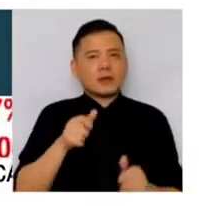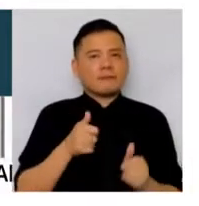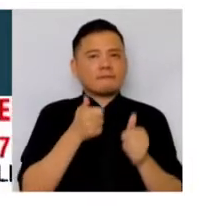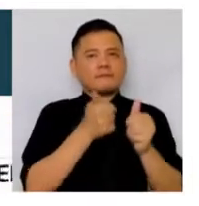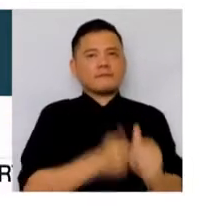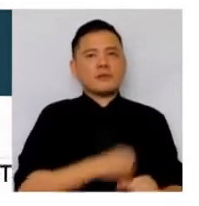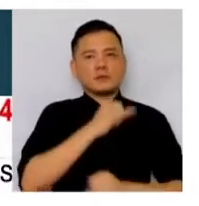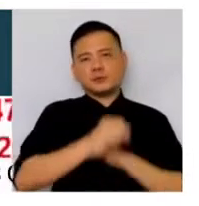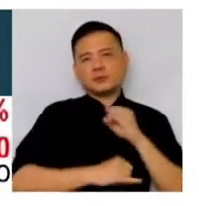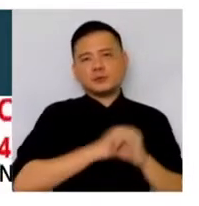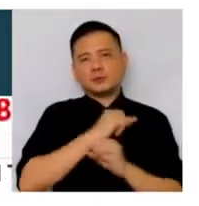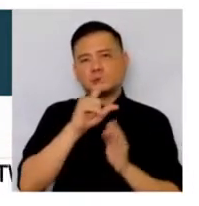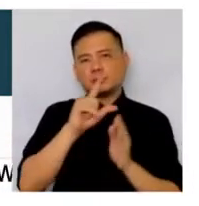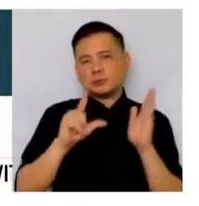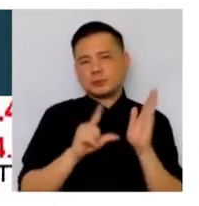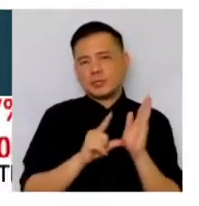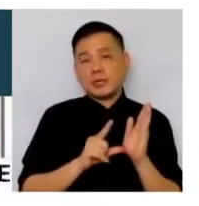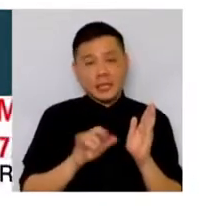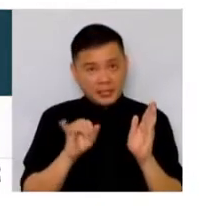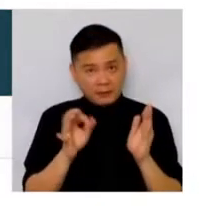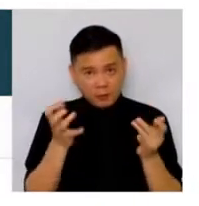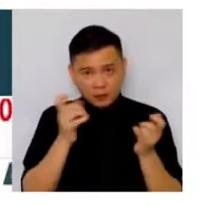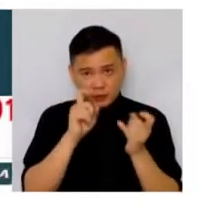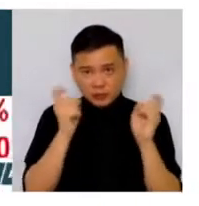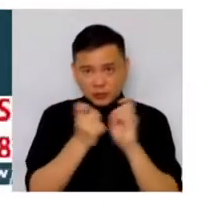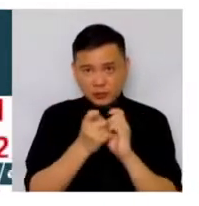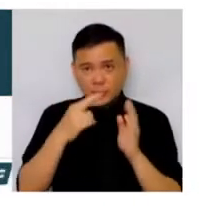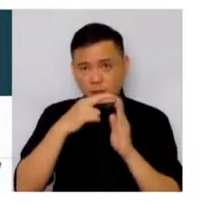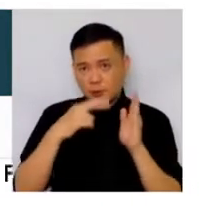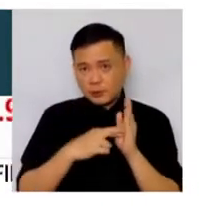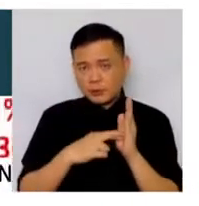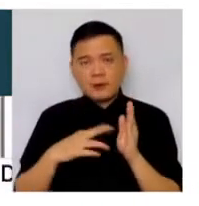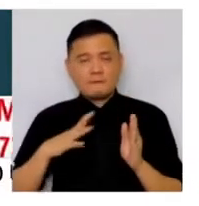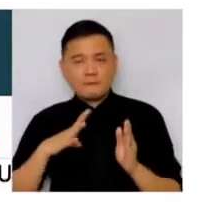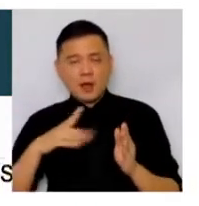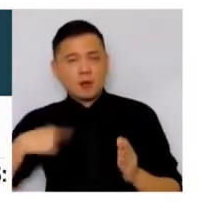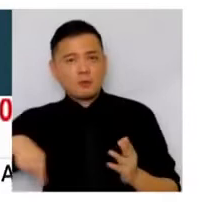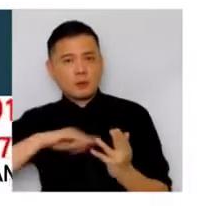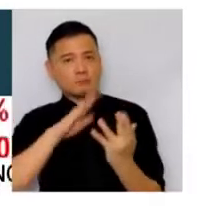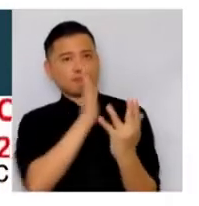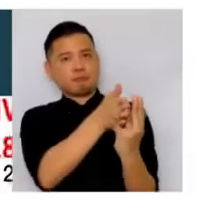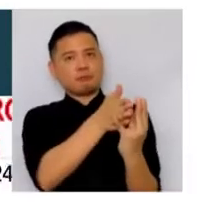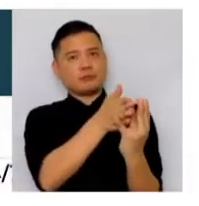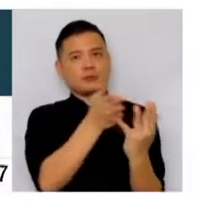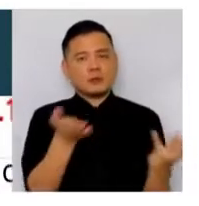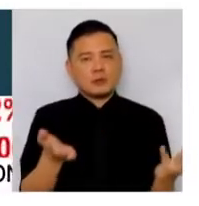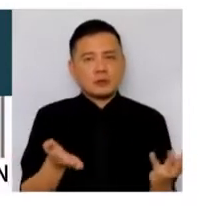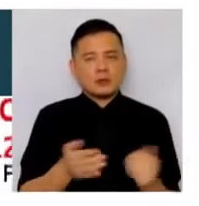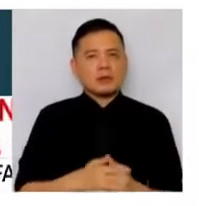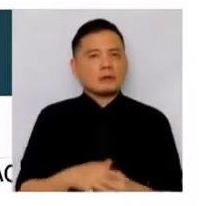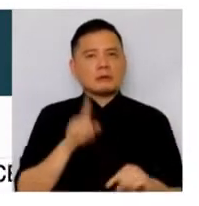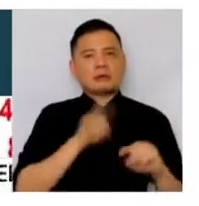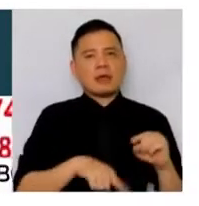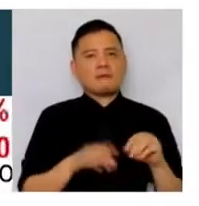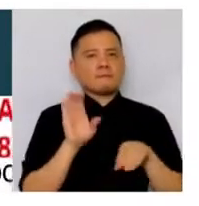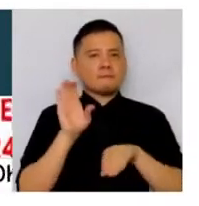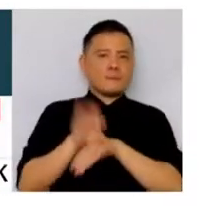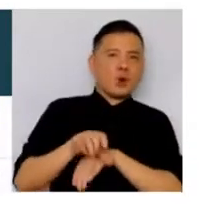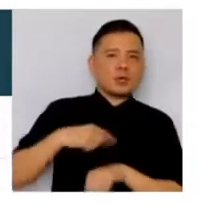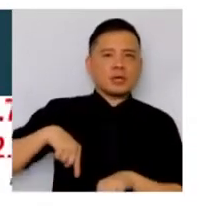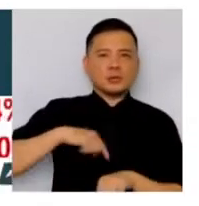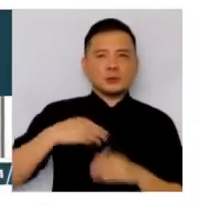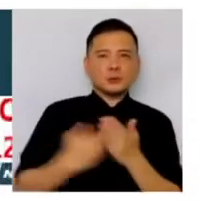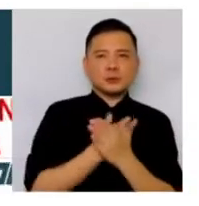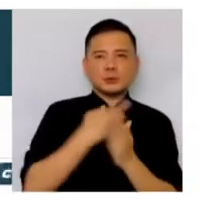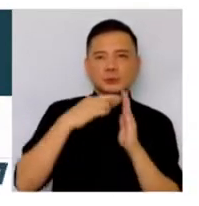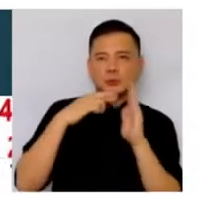it wants to change the rules of the game, we must be participant in the changes and the rules of the game. She cannot impose the new rules of the